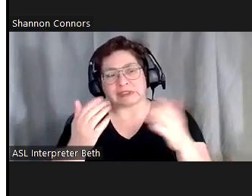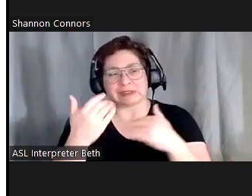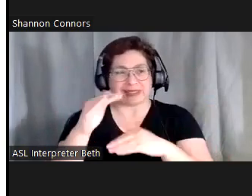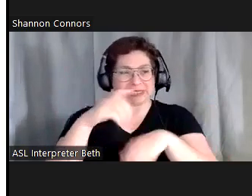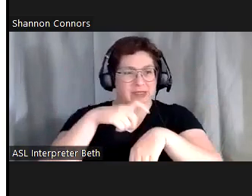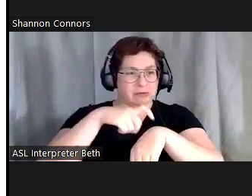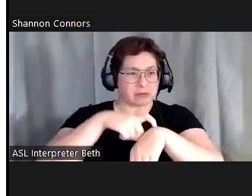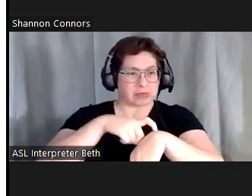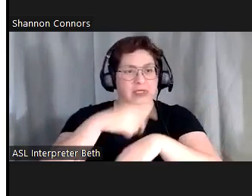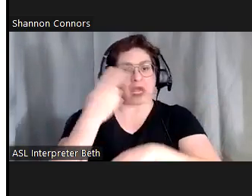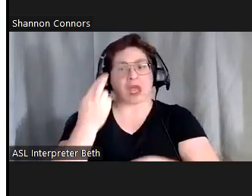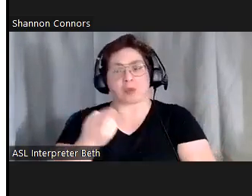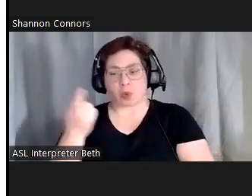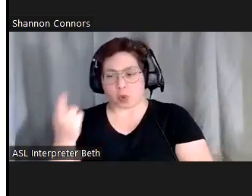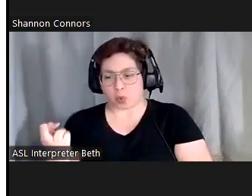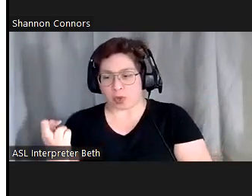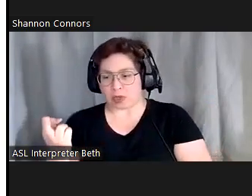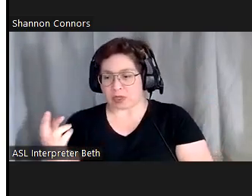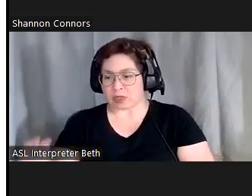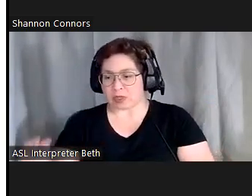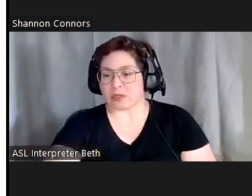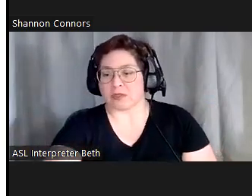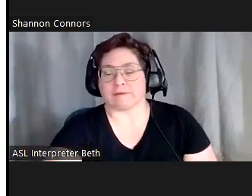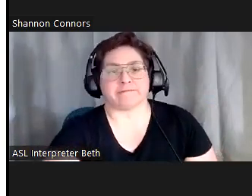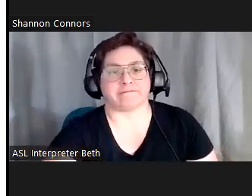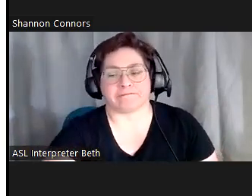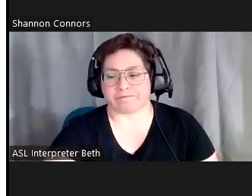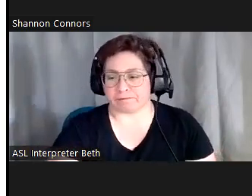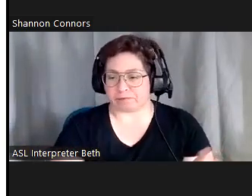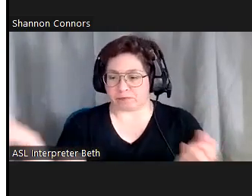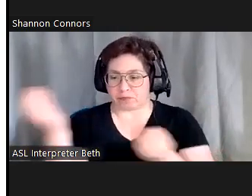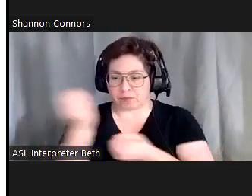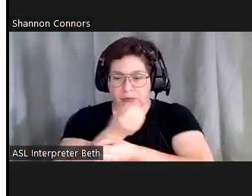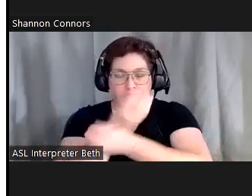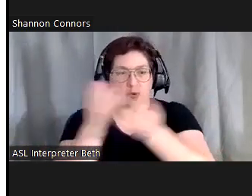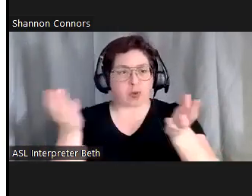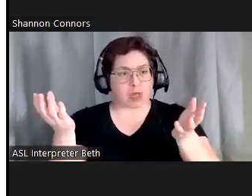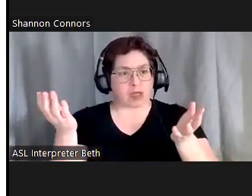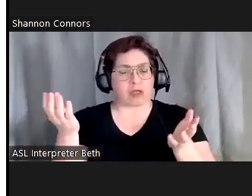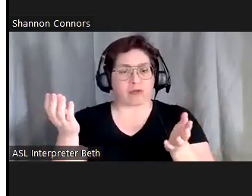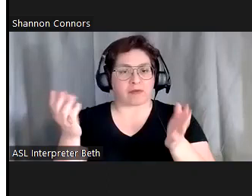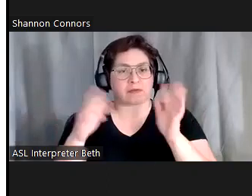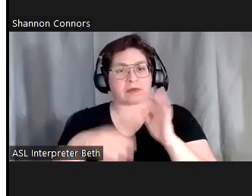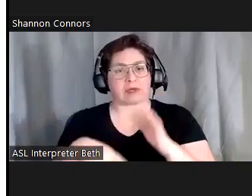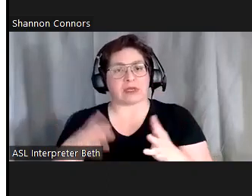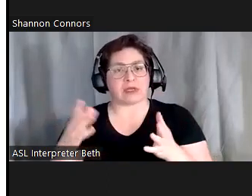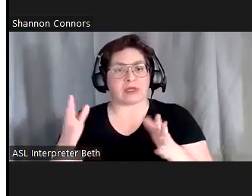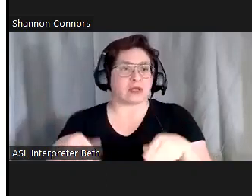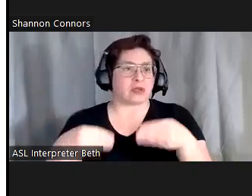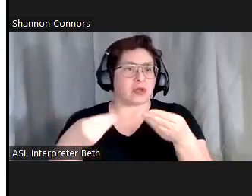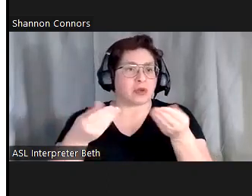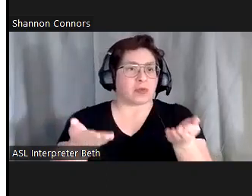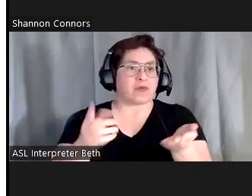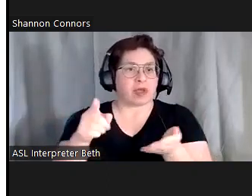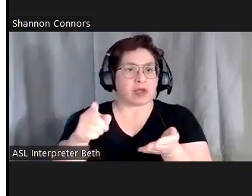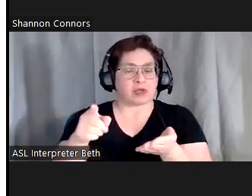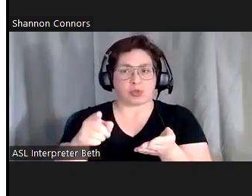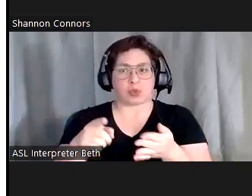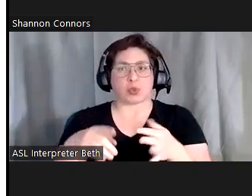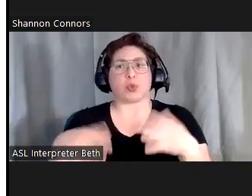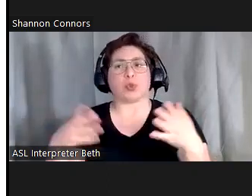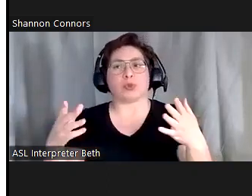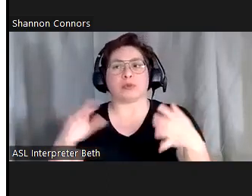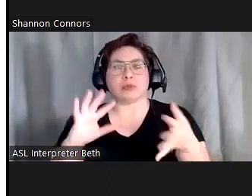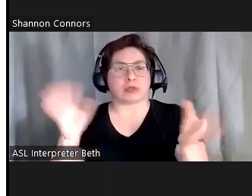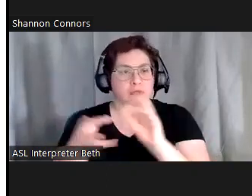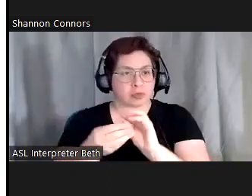time or resources or information. An assessment of these 12 attributes can provide you with a pretty comprehensive overview of